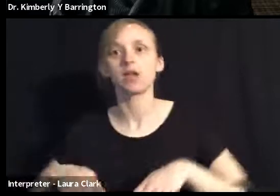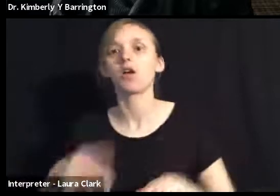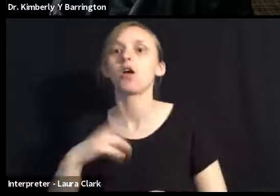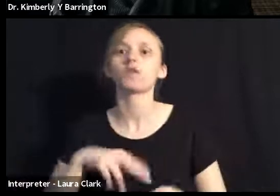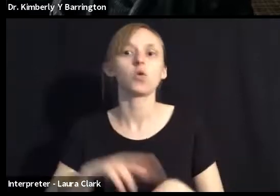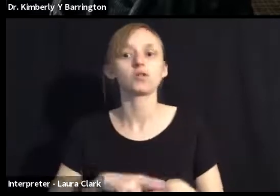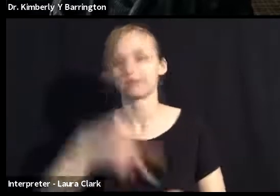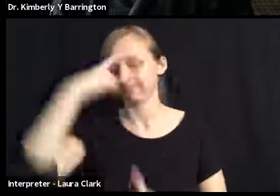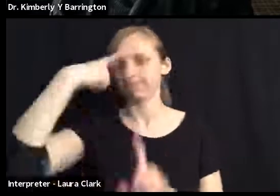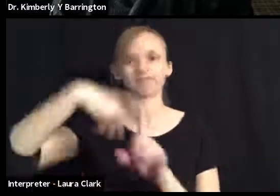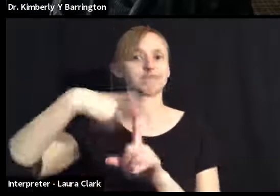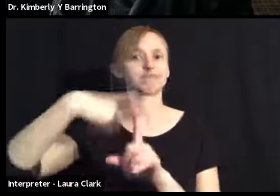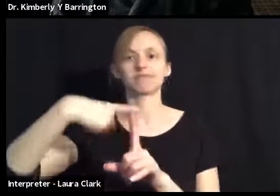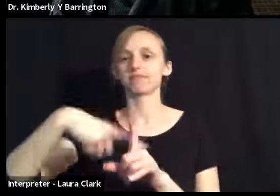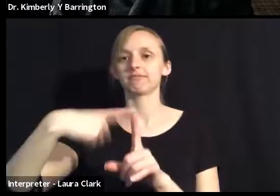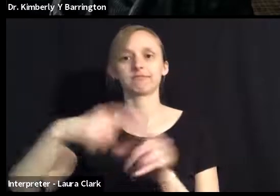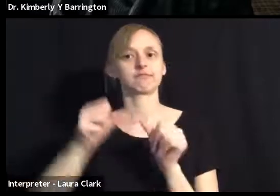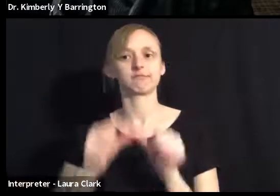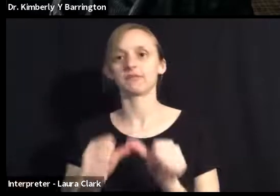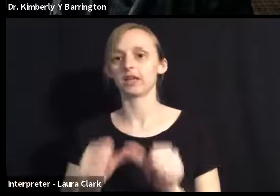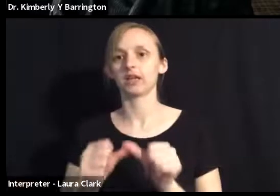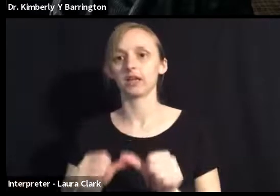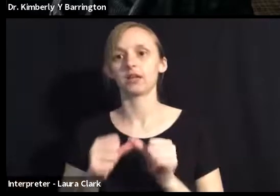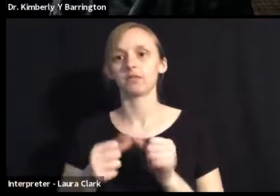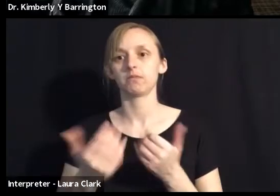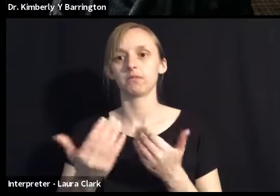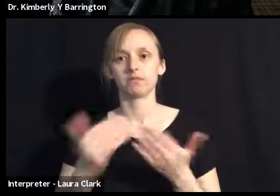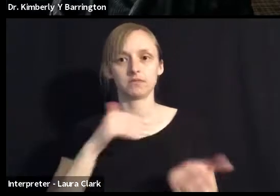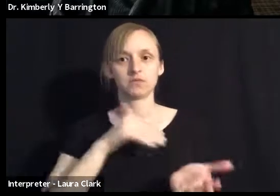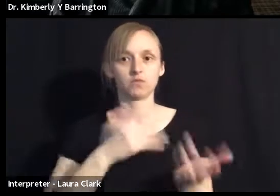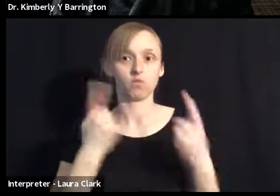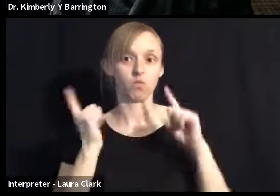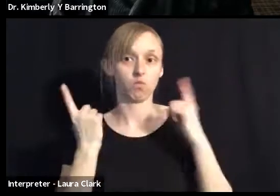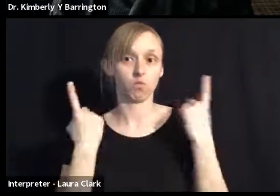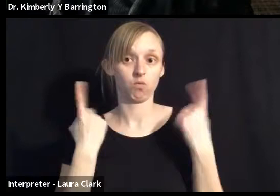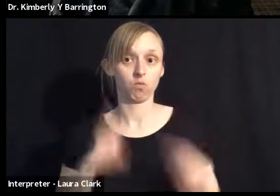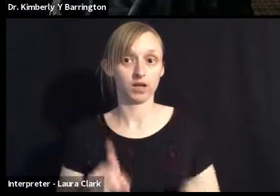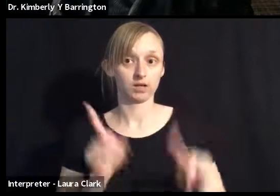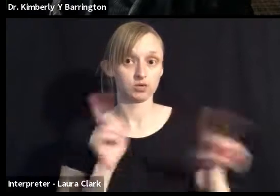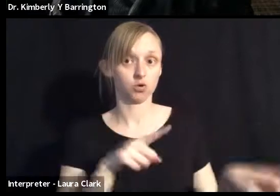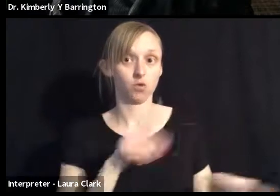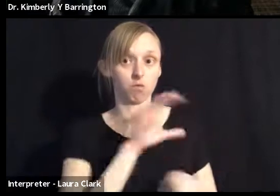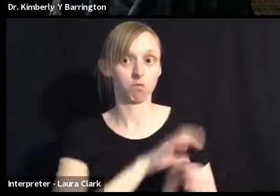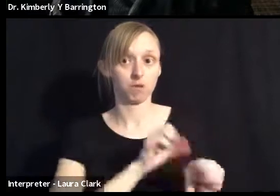spirit. And whatever they say when you go see them on Thursday,